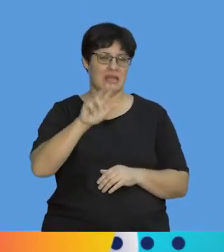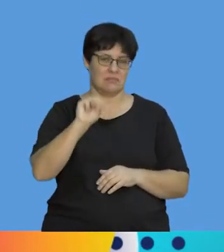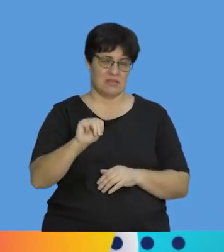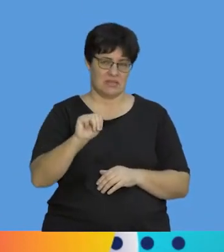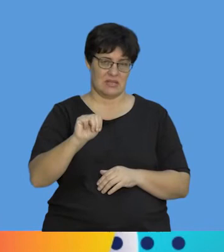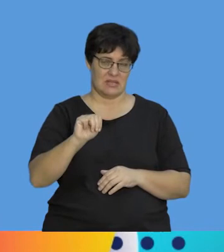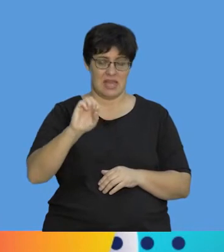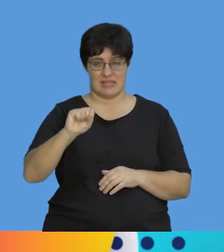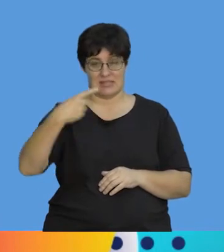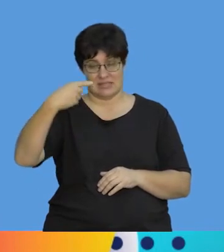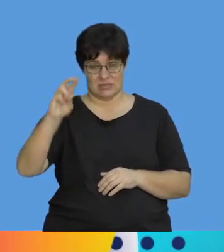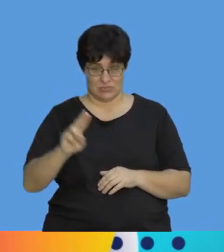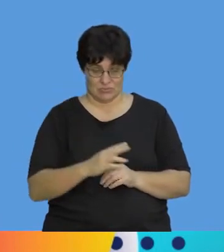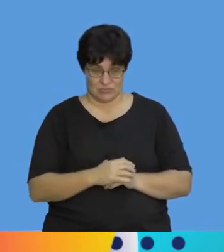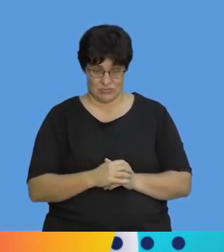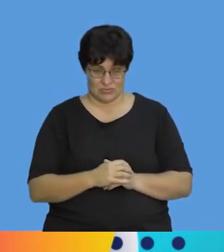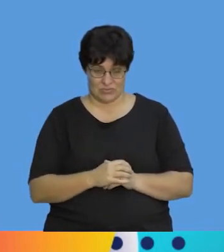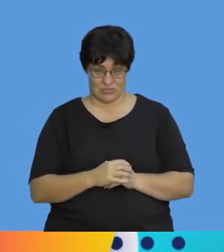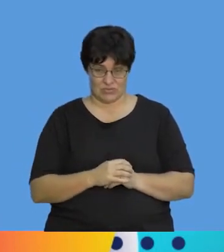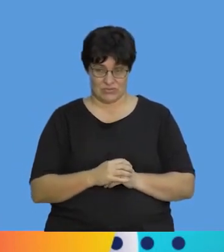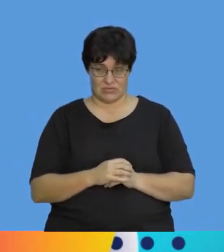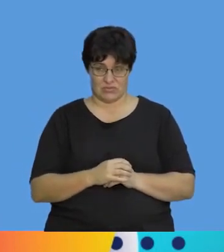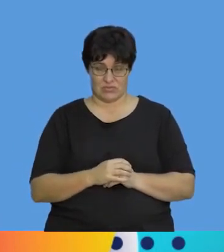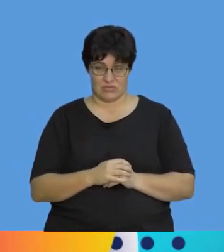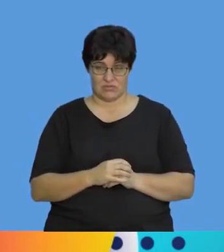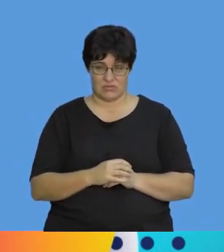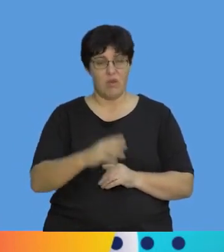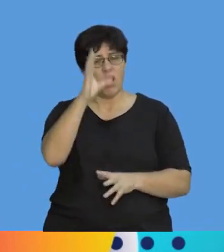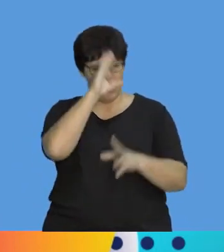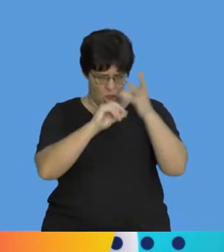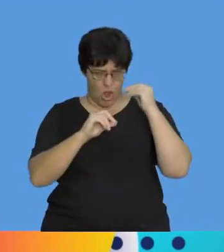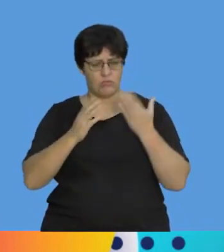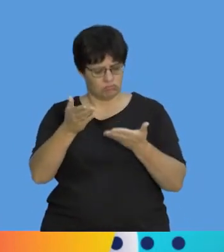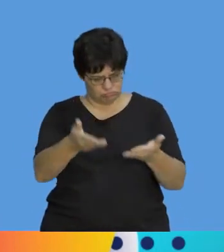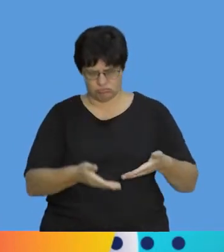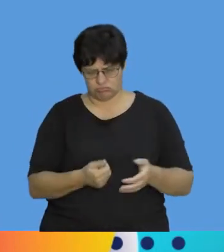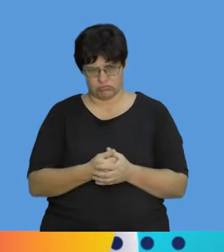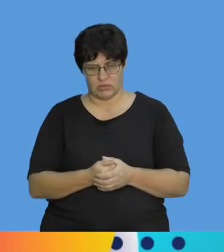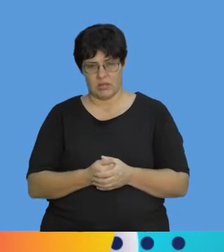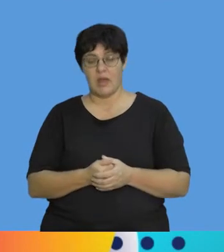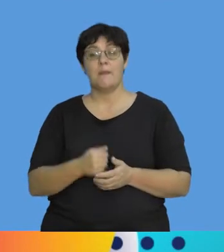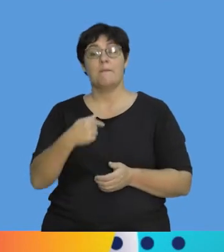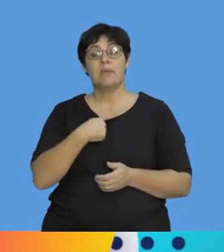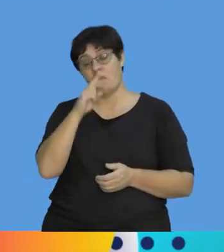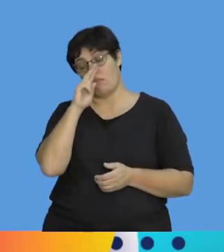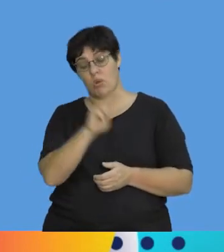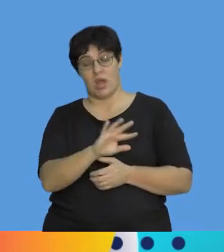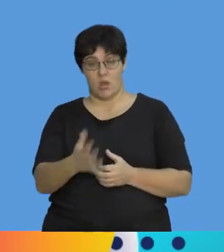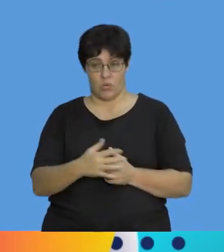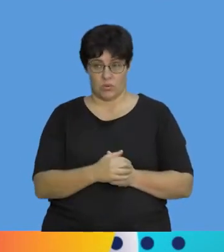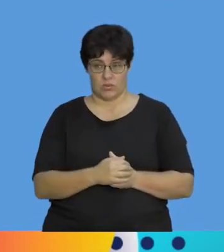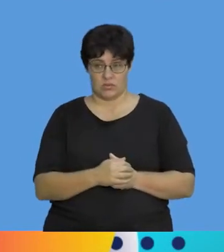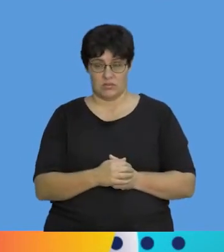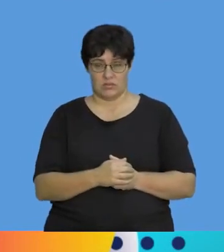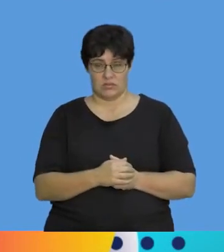second squared down. You're welcome to learn this. The way I like to look at it is